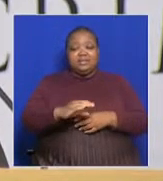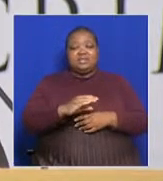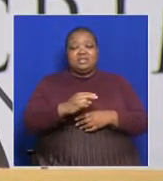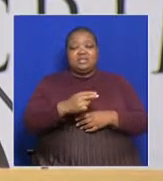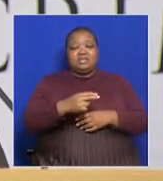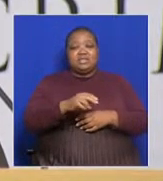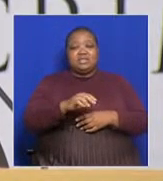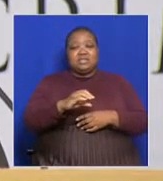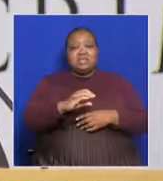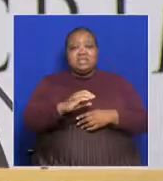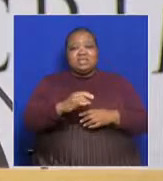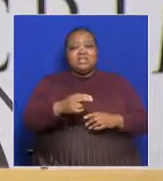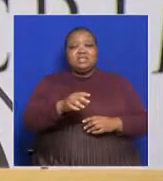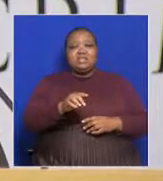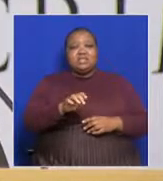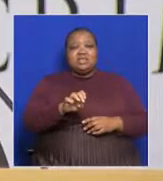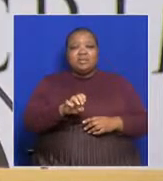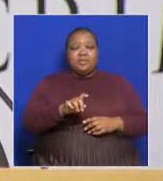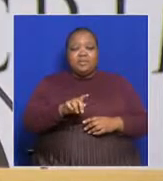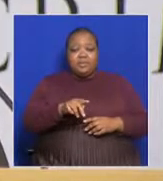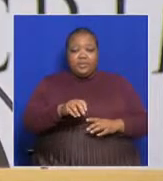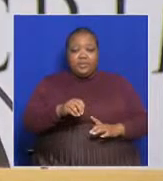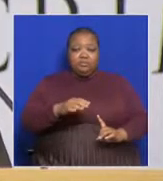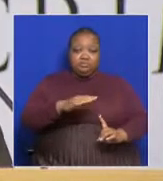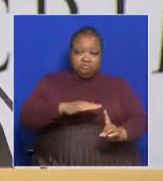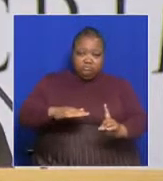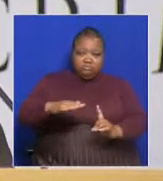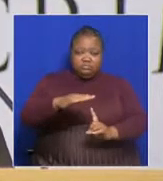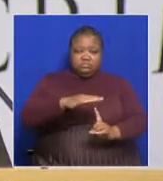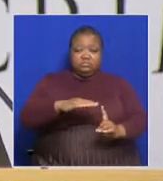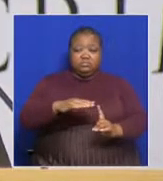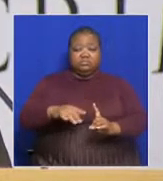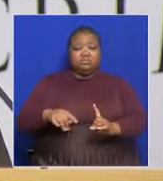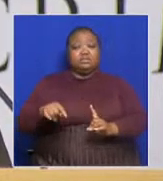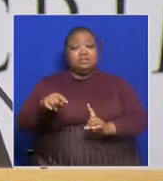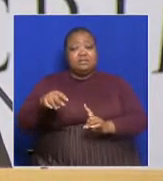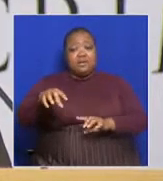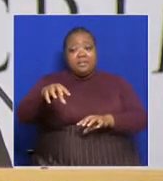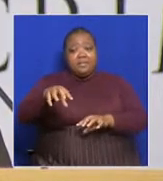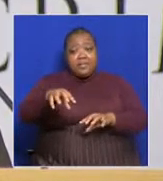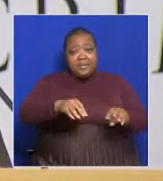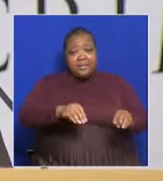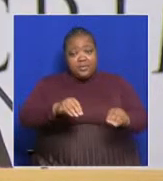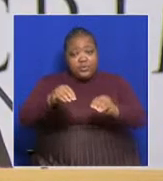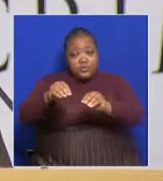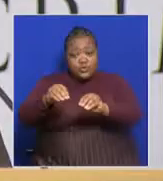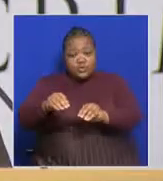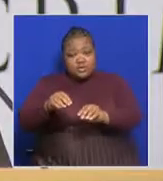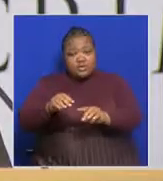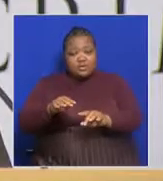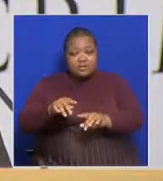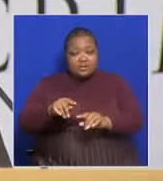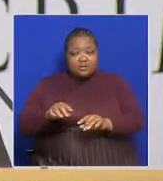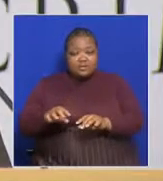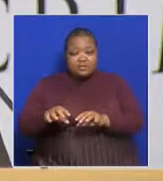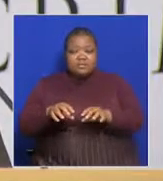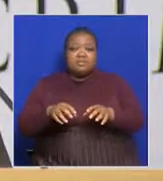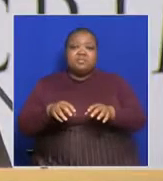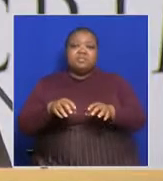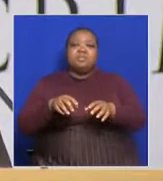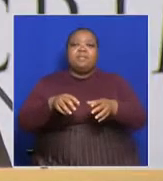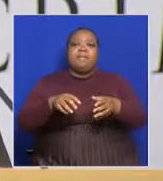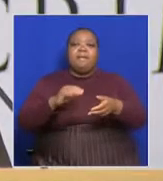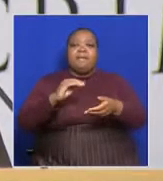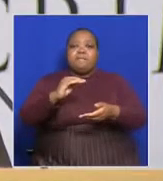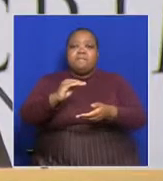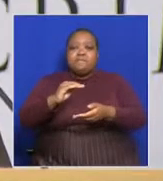and that once there, you could have done the necessary cordoning off, and then you could have